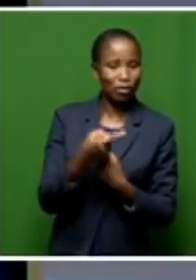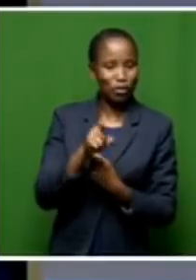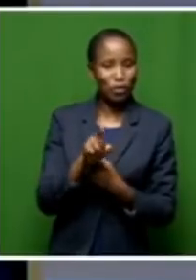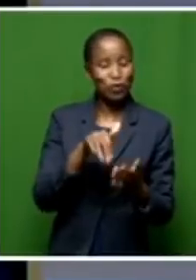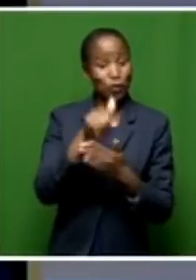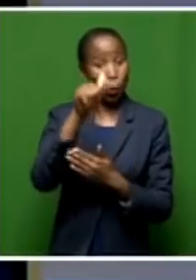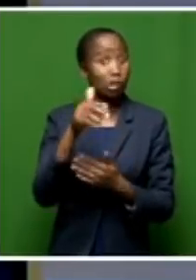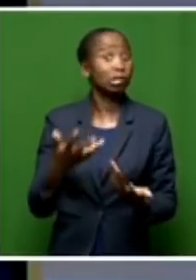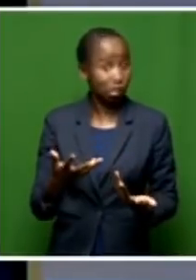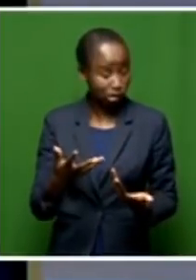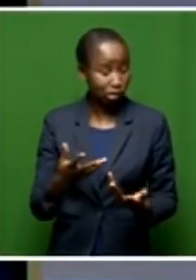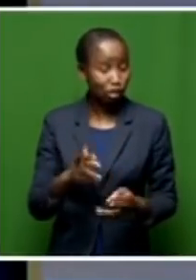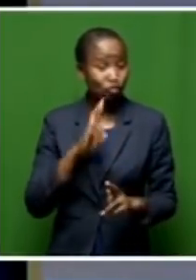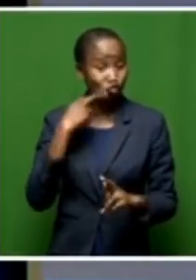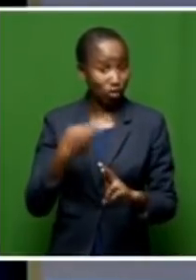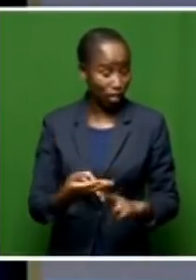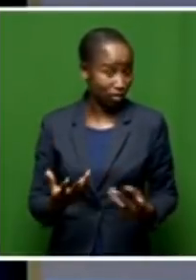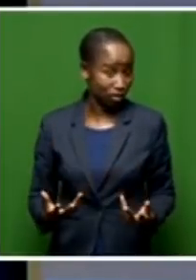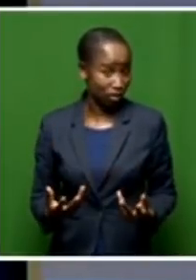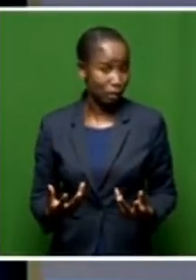the big voter turnout.